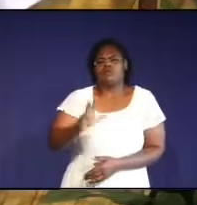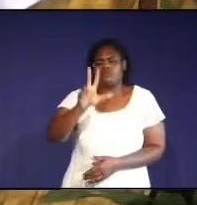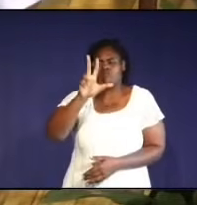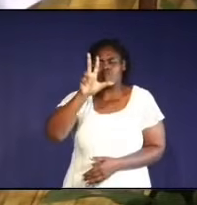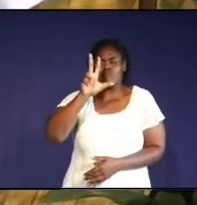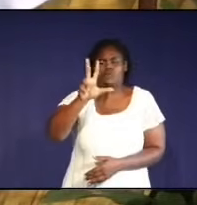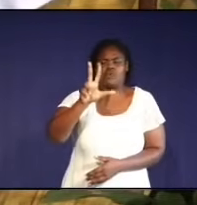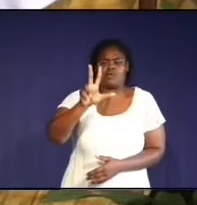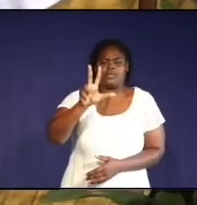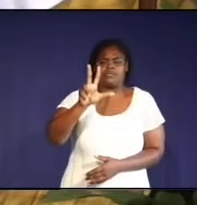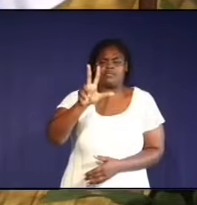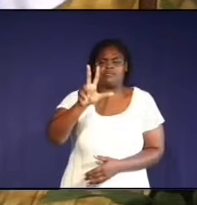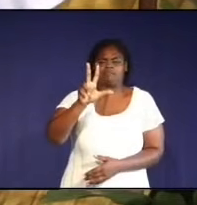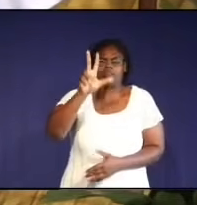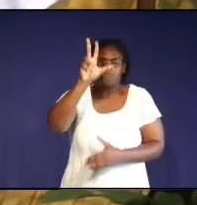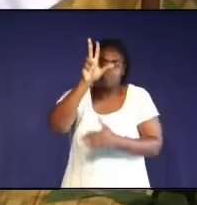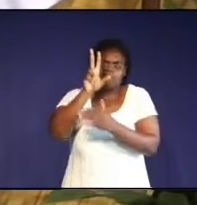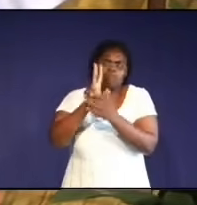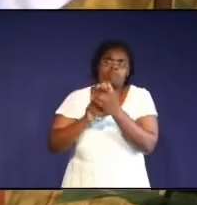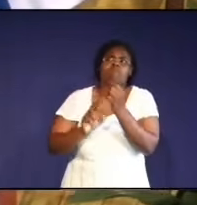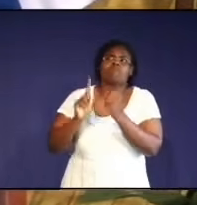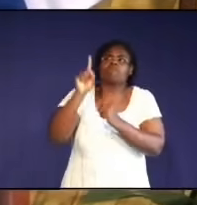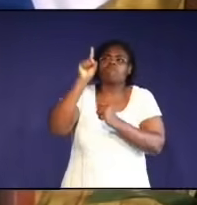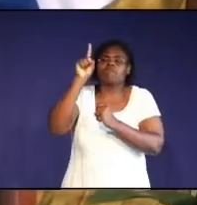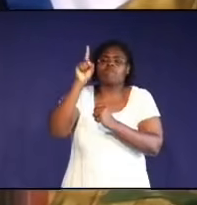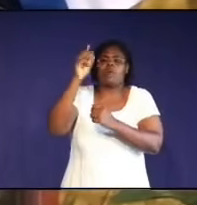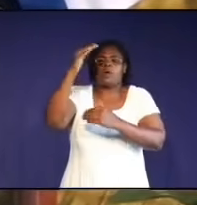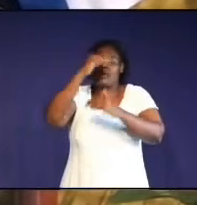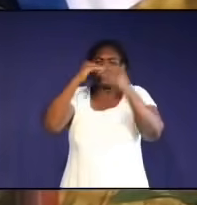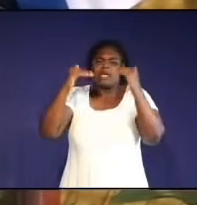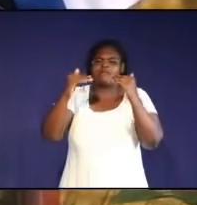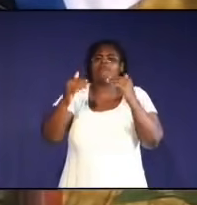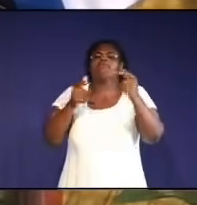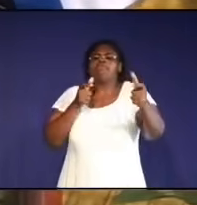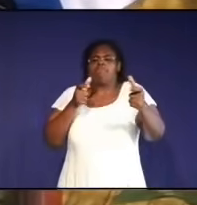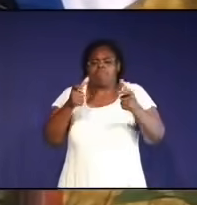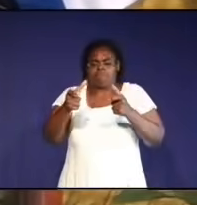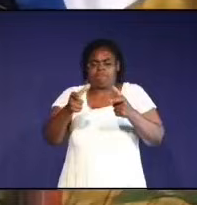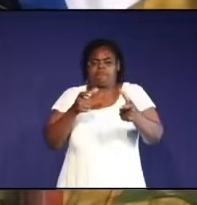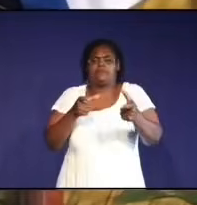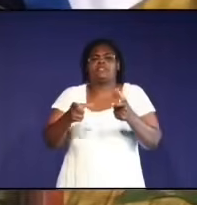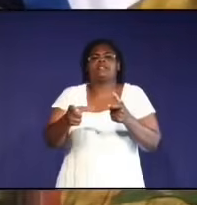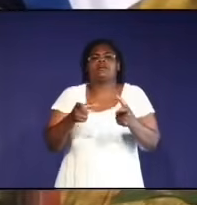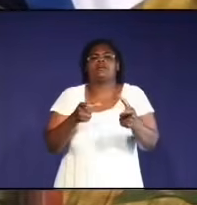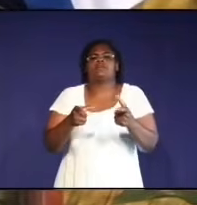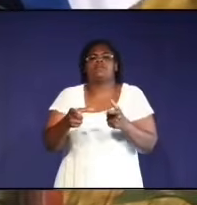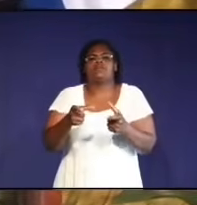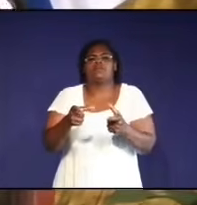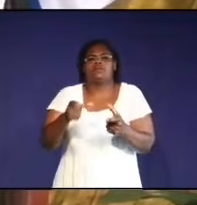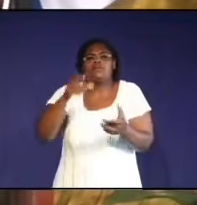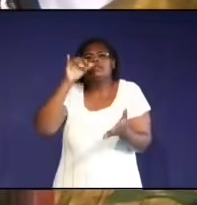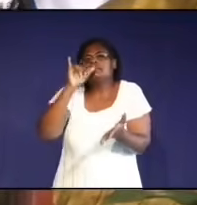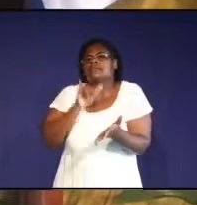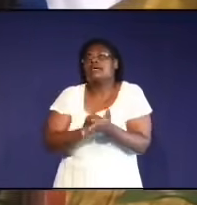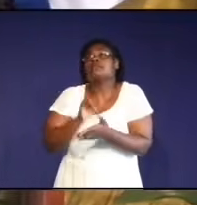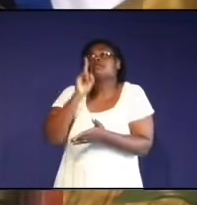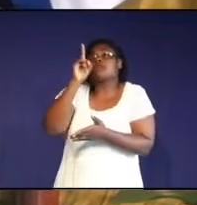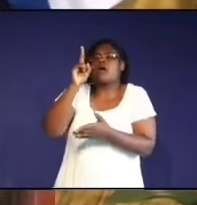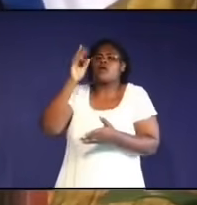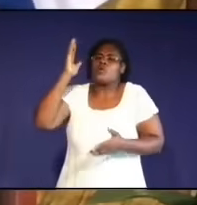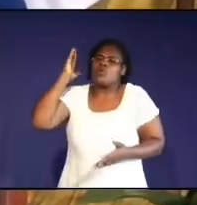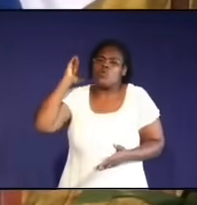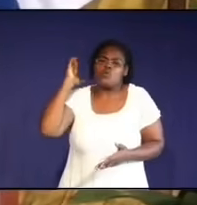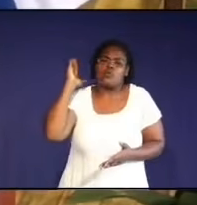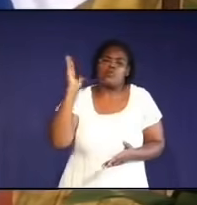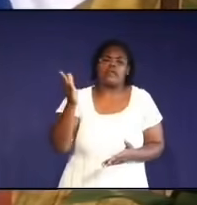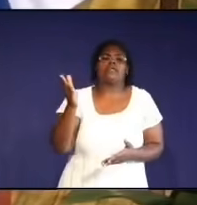powers of heaven are working, that a divine hand is on the wheel, and that God will